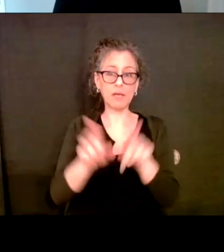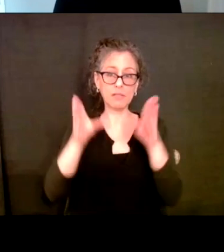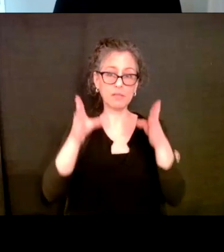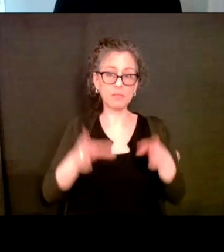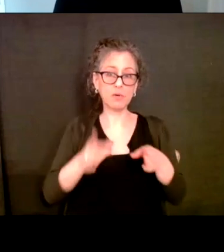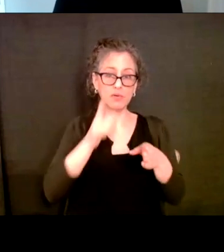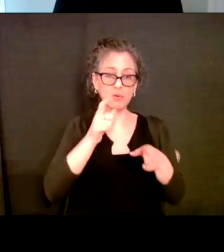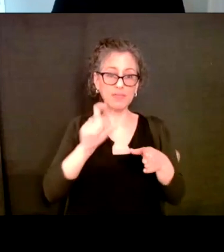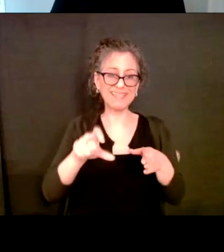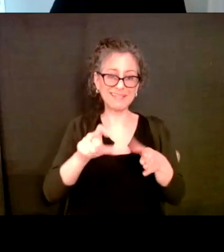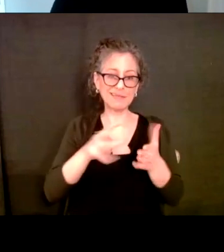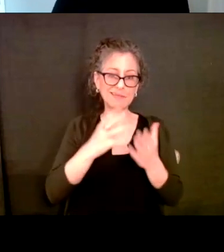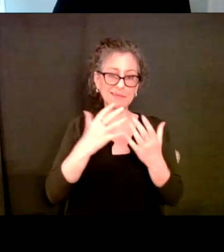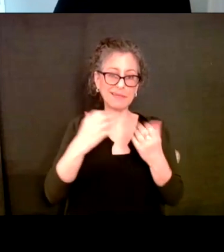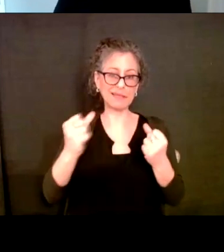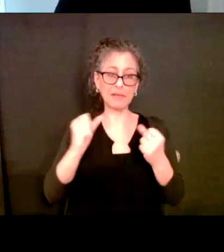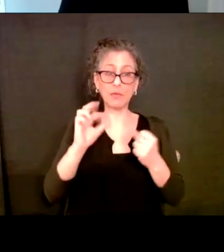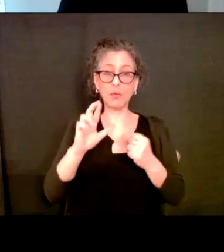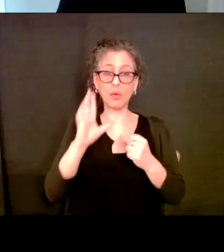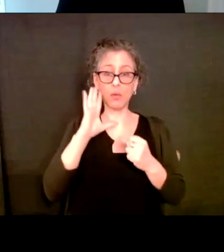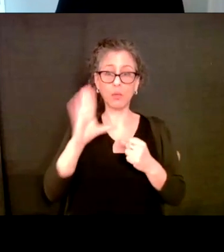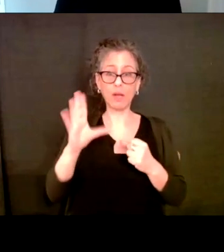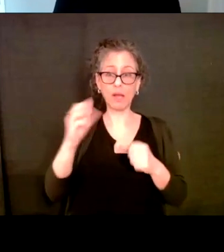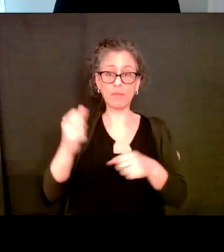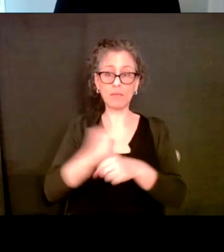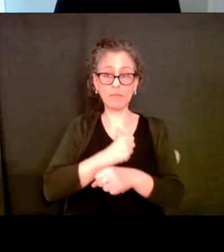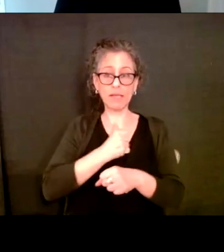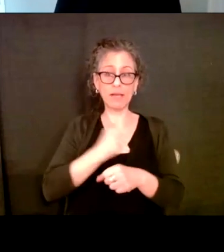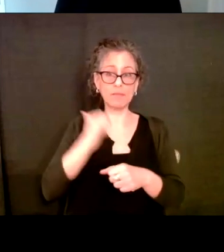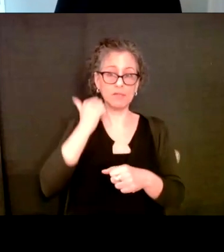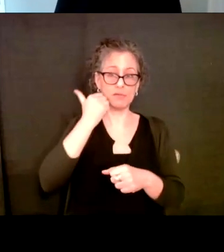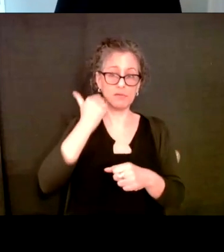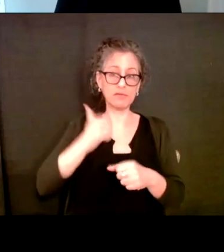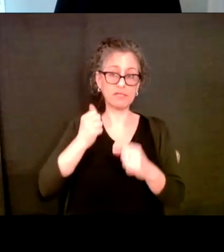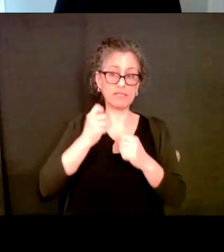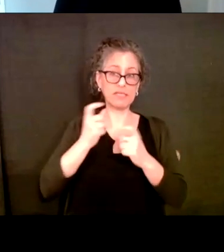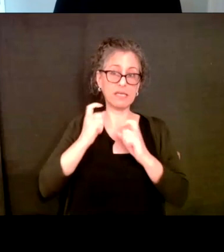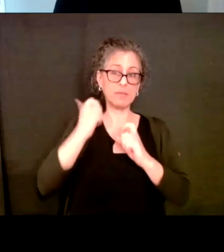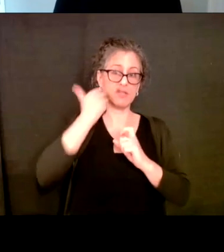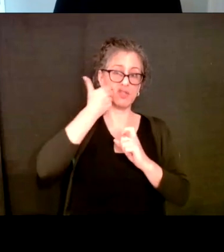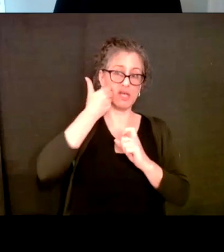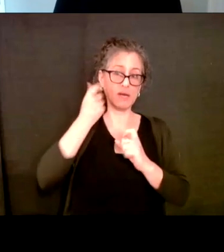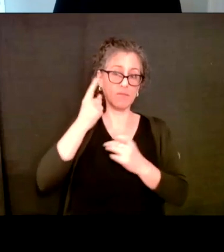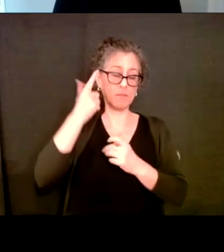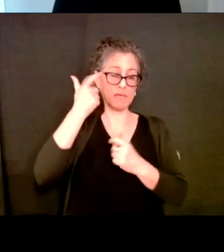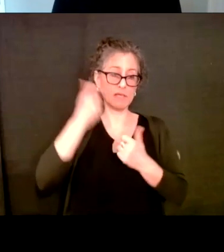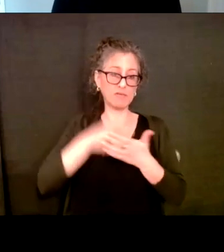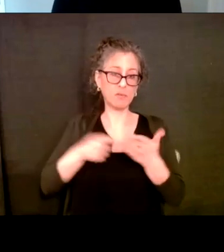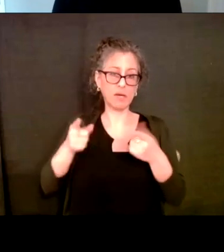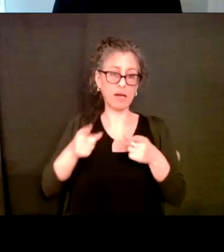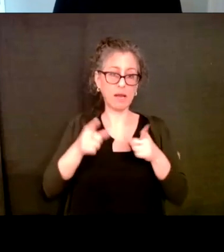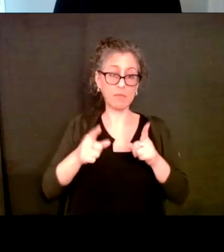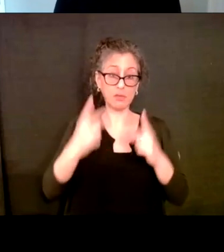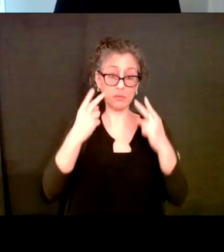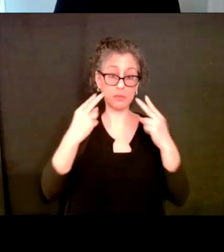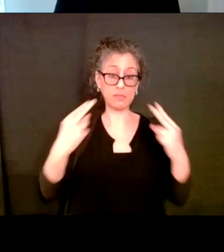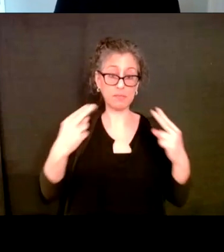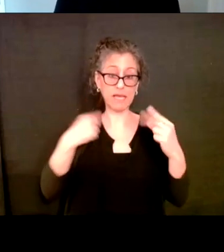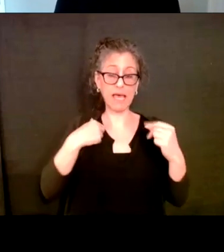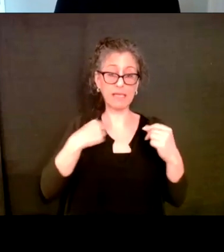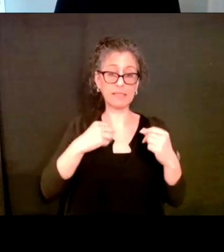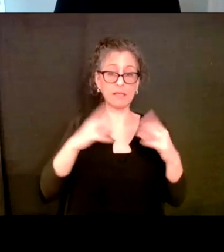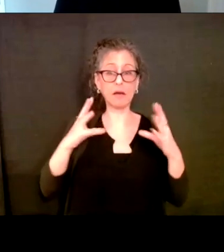needs healing, or will I be blamed and shamed for the things that have happened to me? Will you see me as a passive